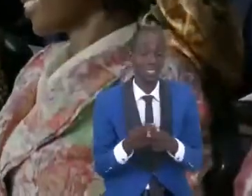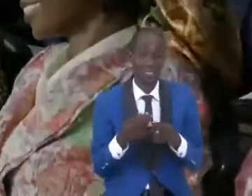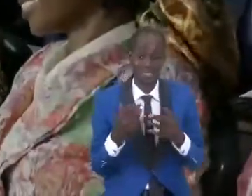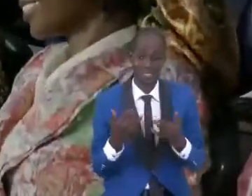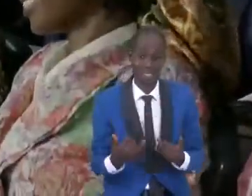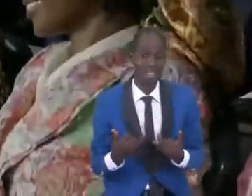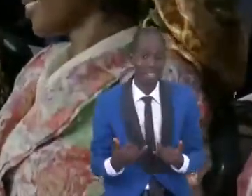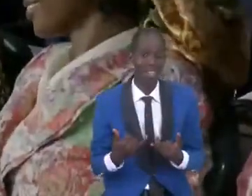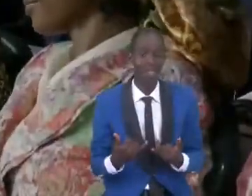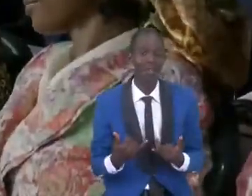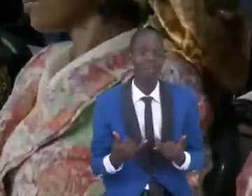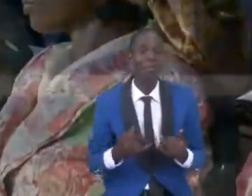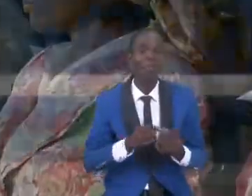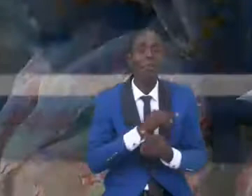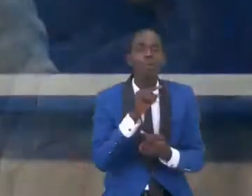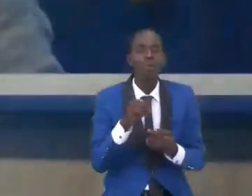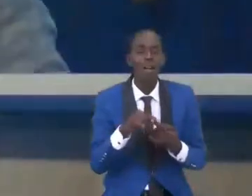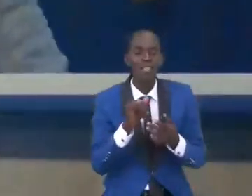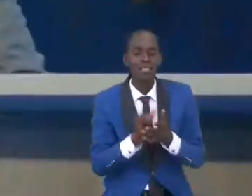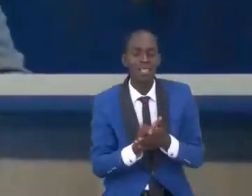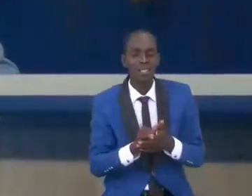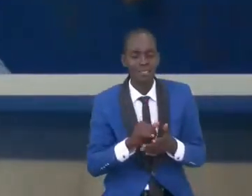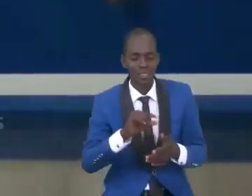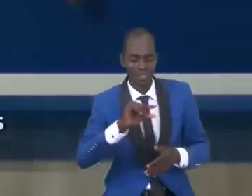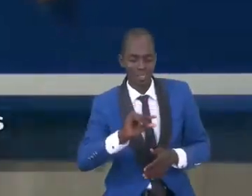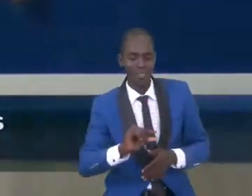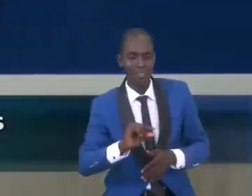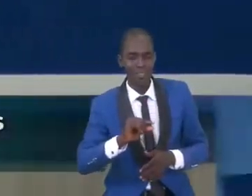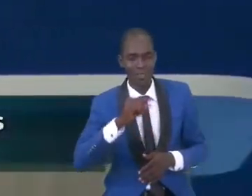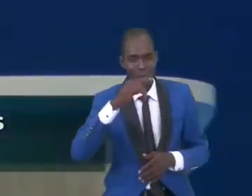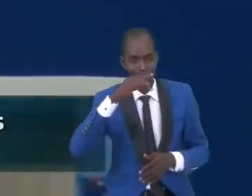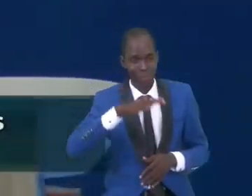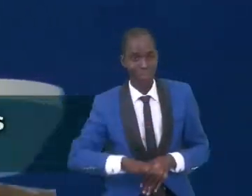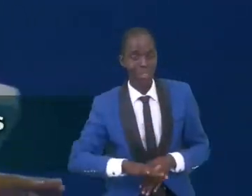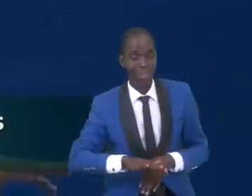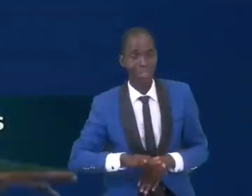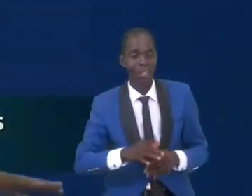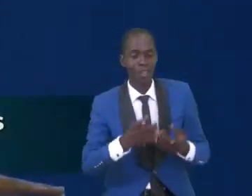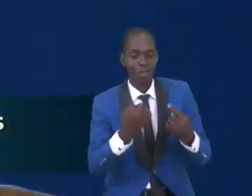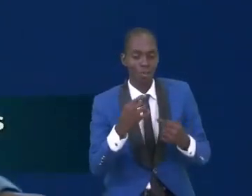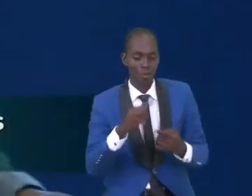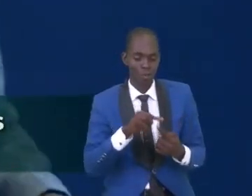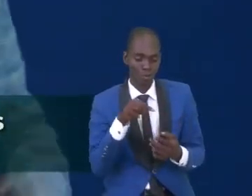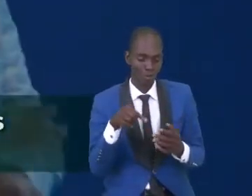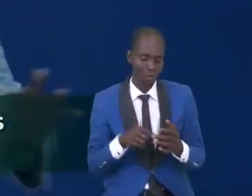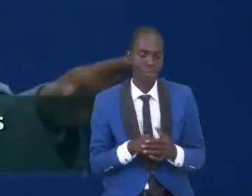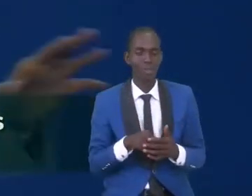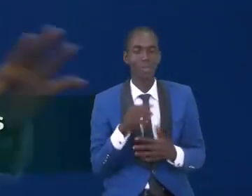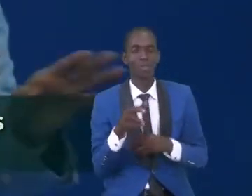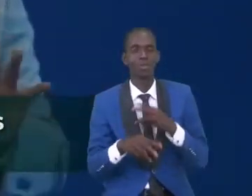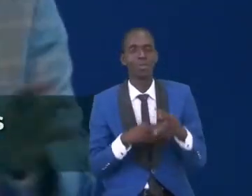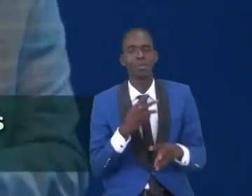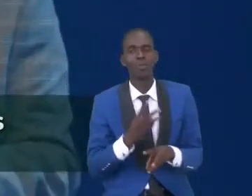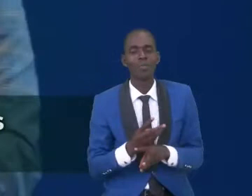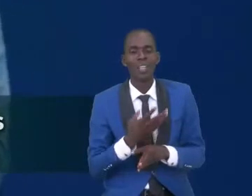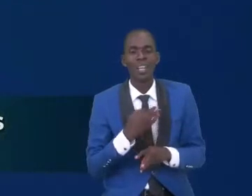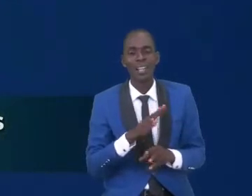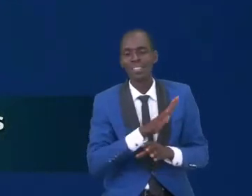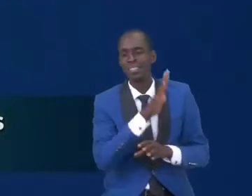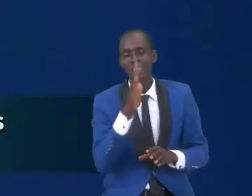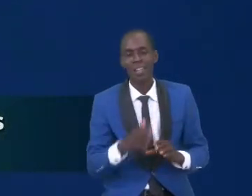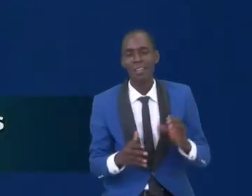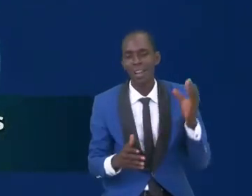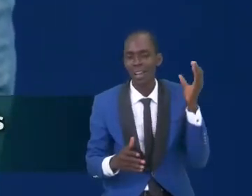Now. When the little child comes to this world and never heard